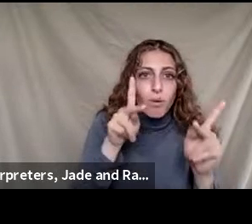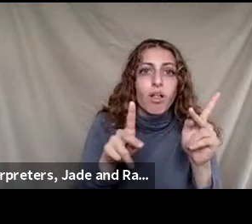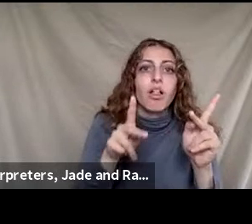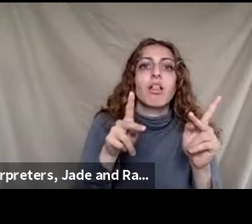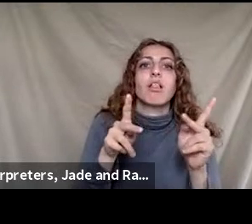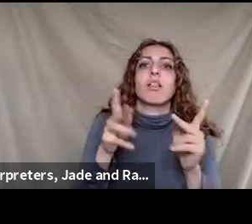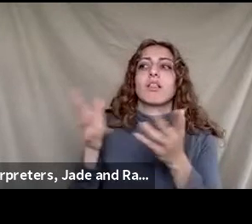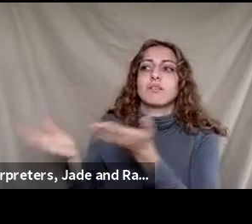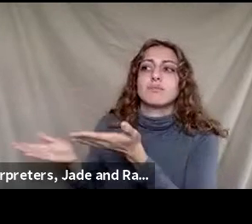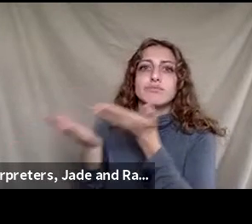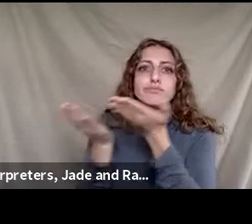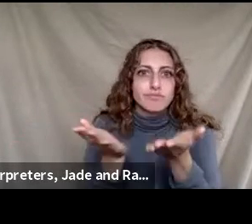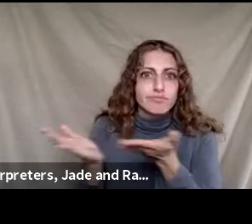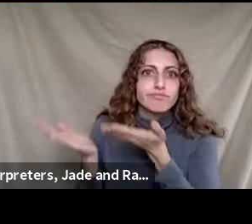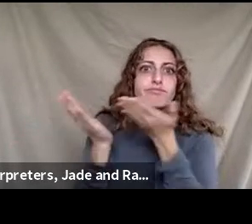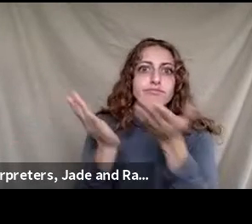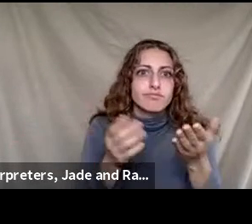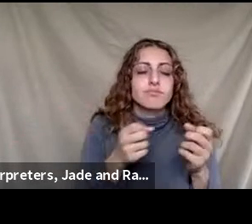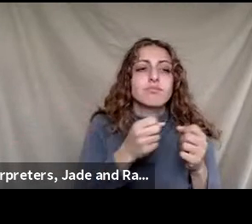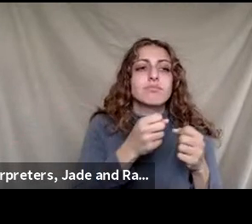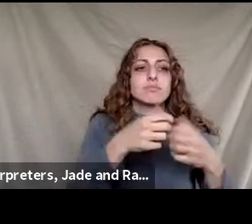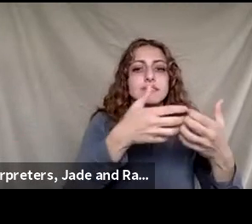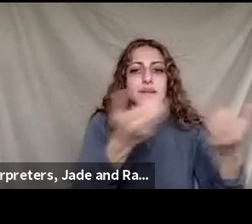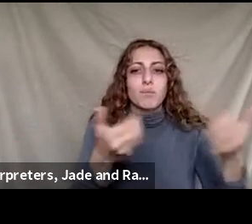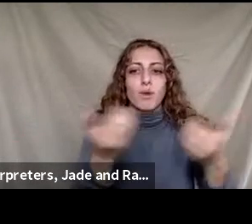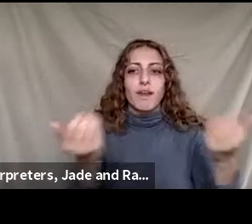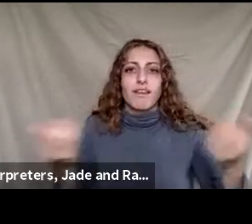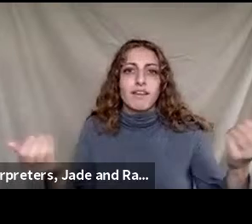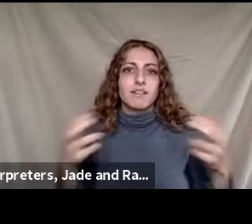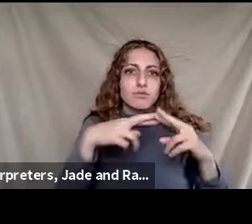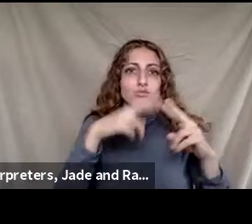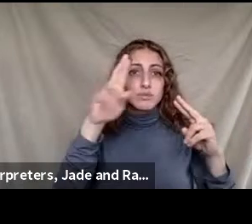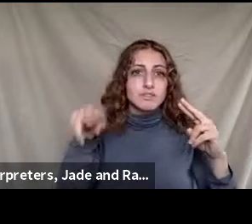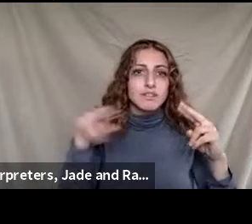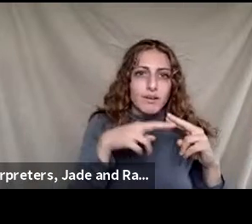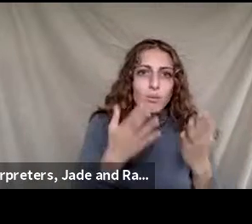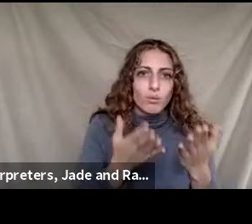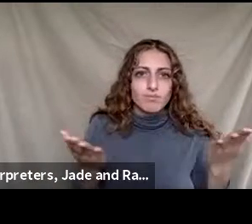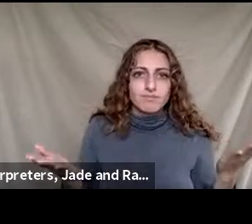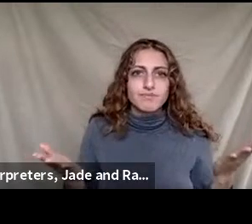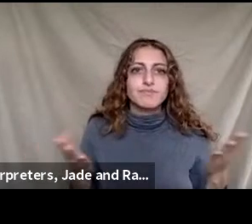sorting and segregating and separating the recyclables.